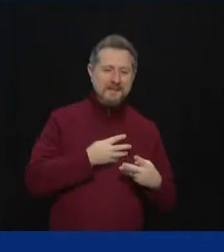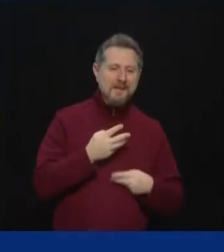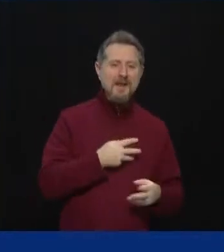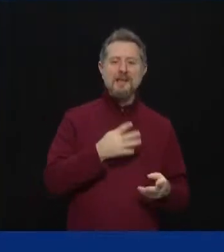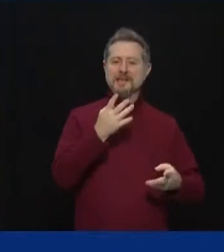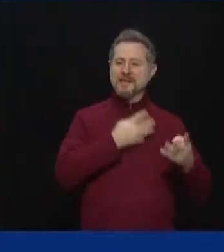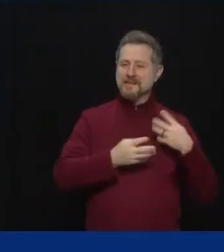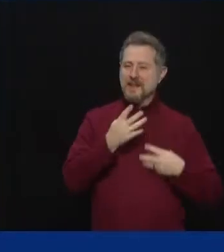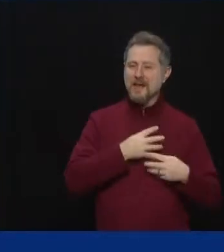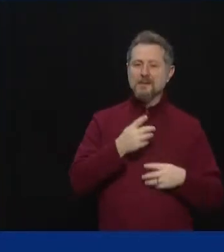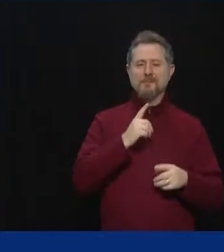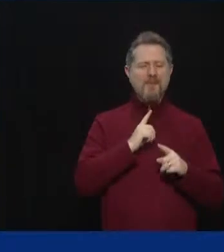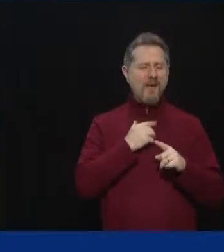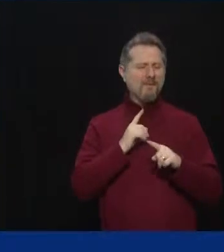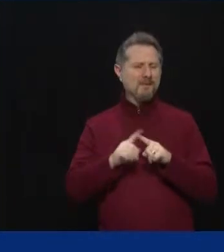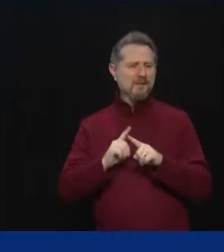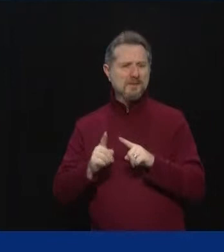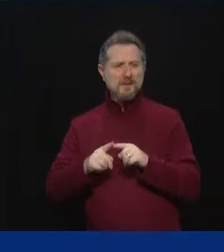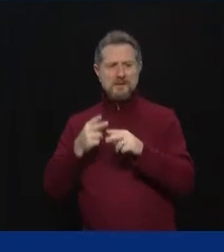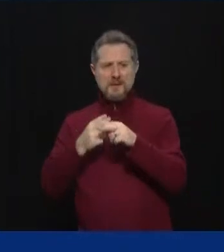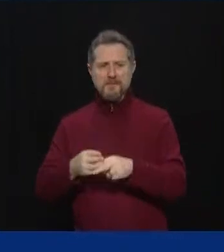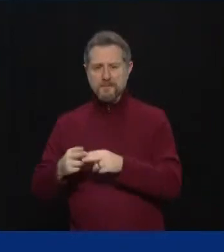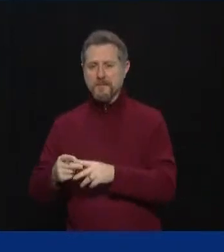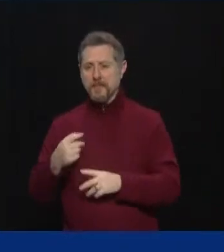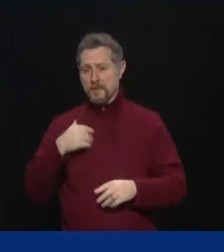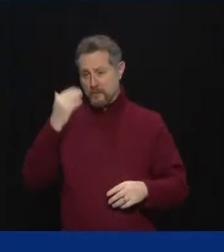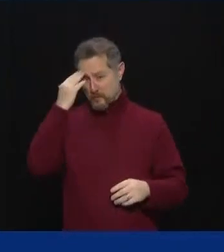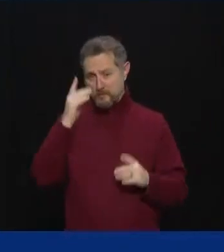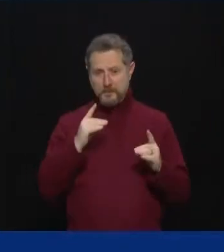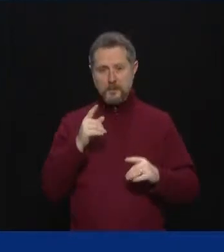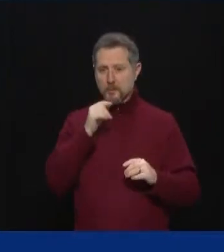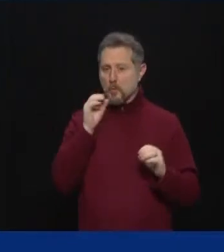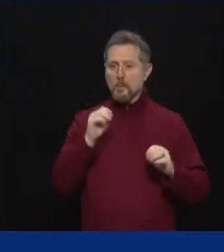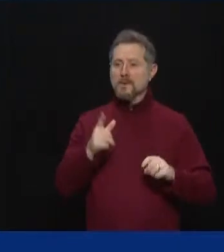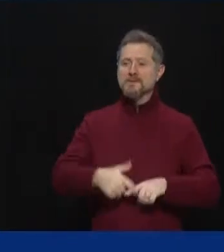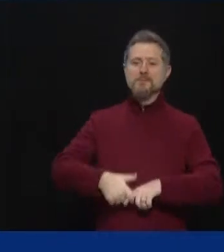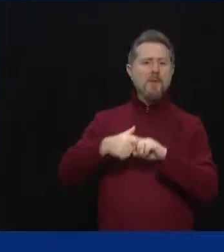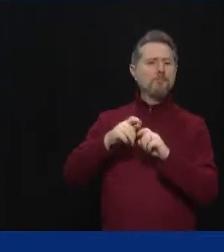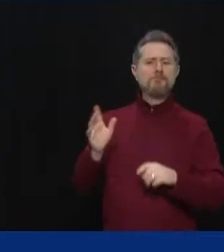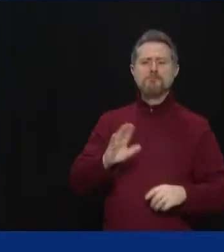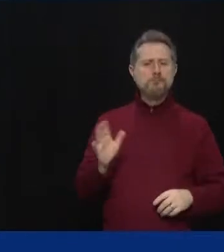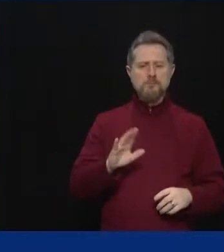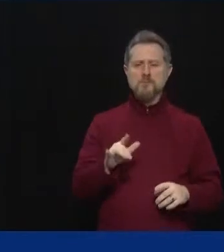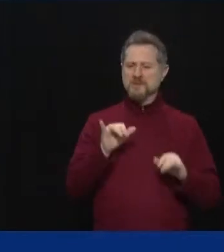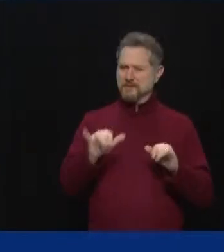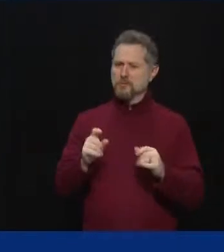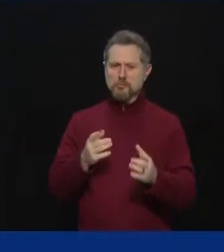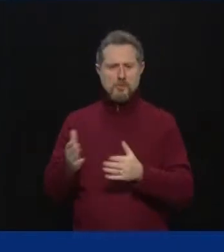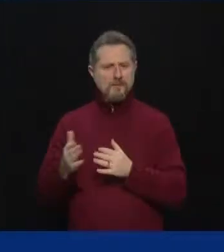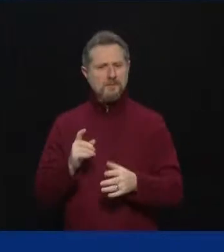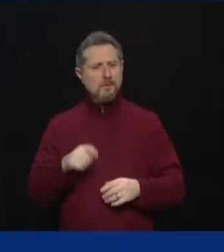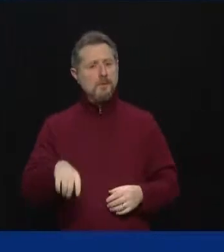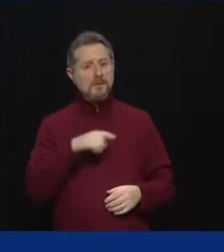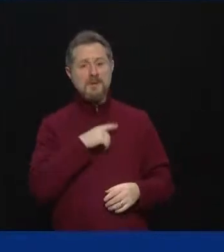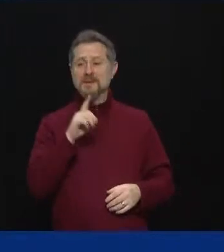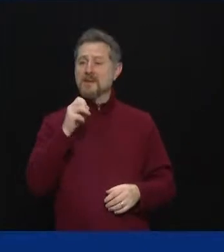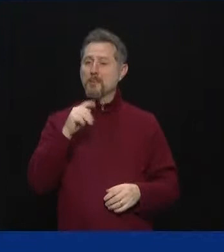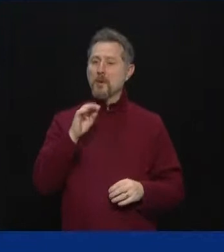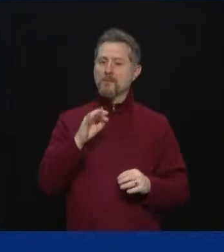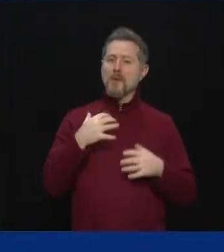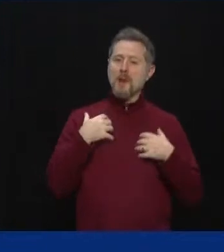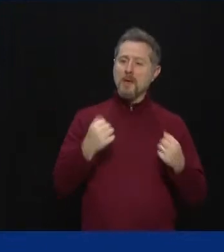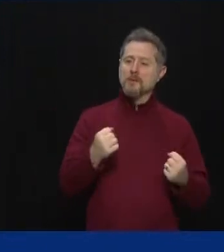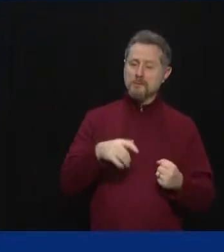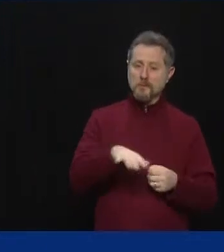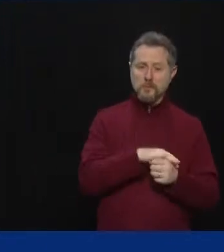there. That's important to get out to people, that those are the areas where they do not have to suspend elective surgeries. So our Department of Health keeps working with the local health